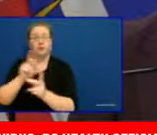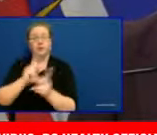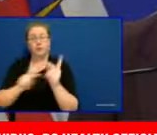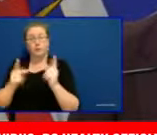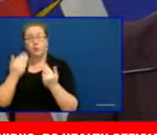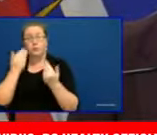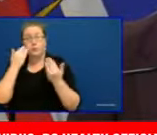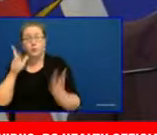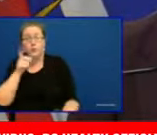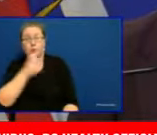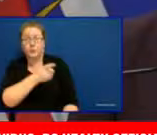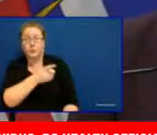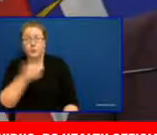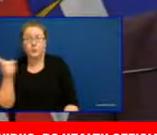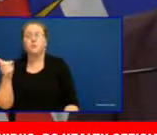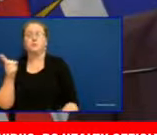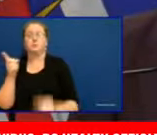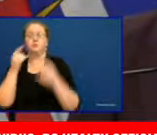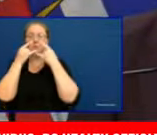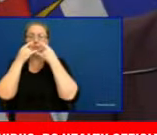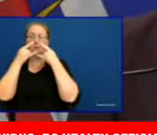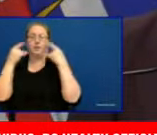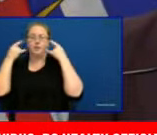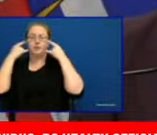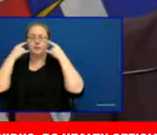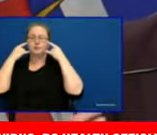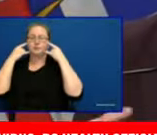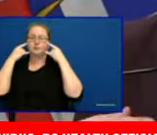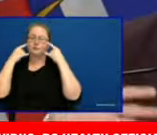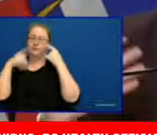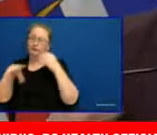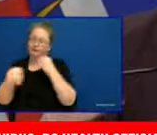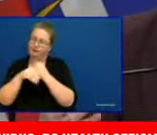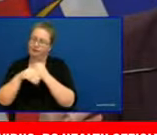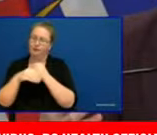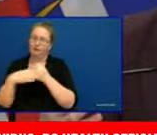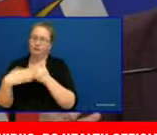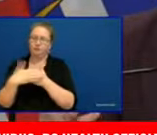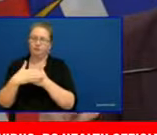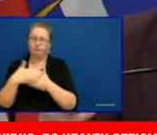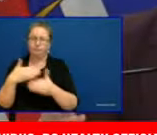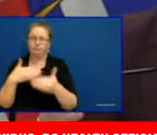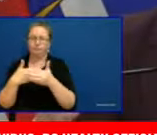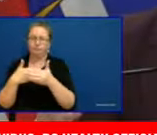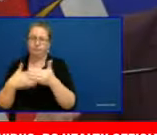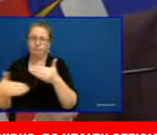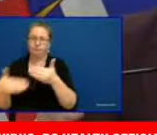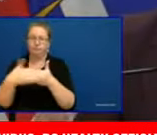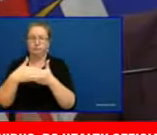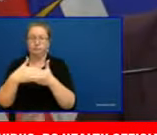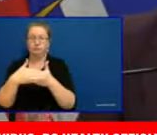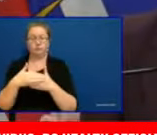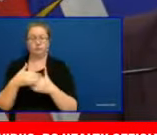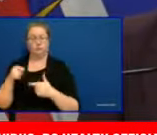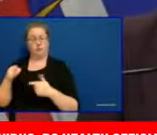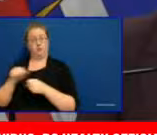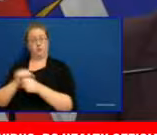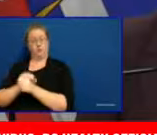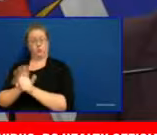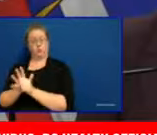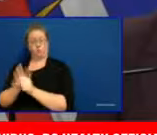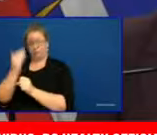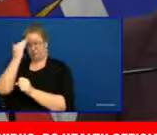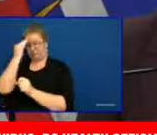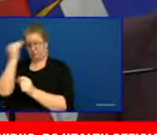when we're around people we don't know, that's incredibly important, is that extra layer of protection, because we don't know everything about